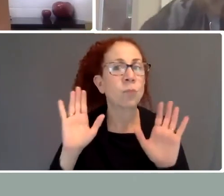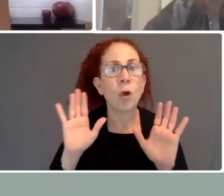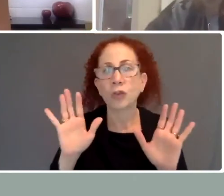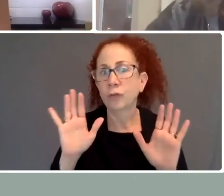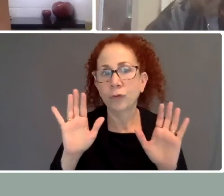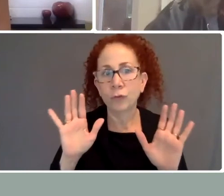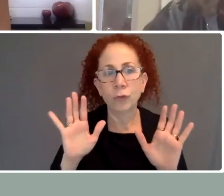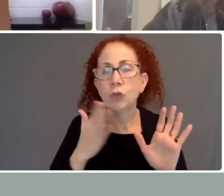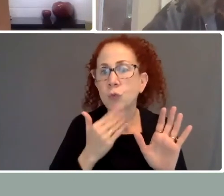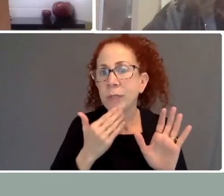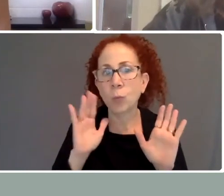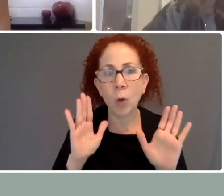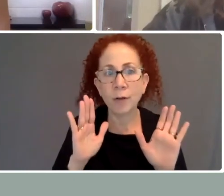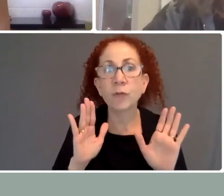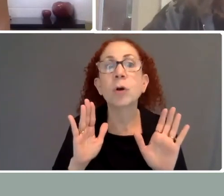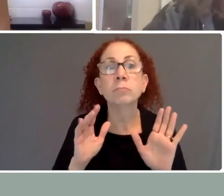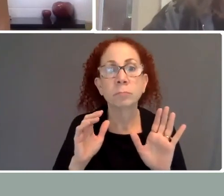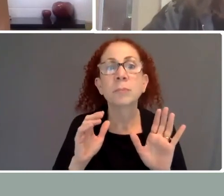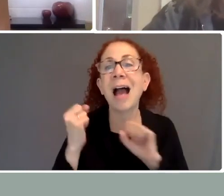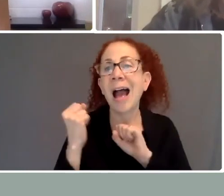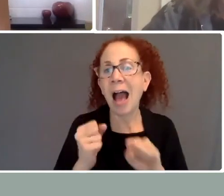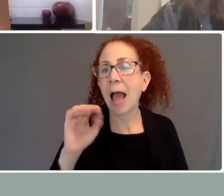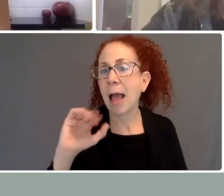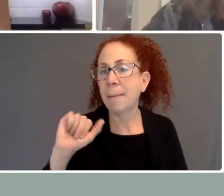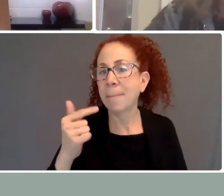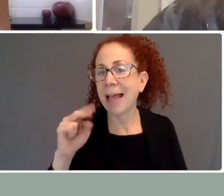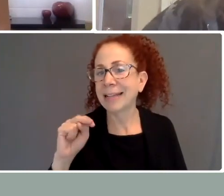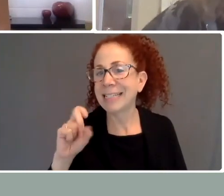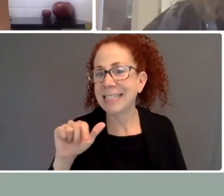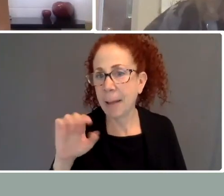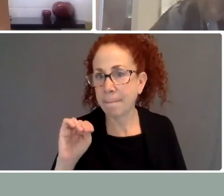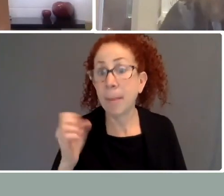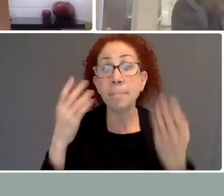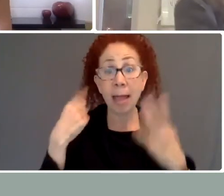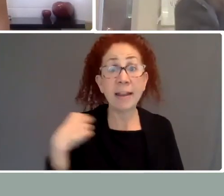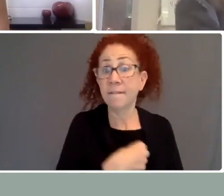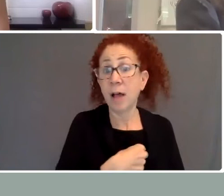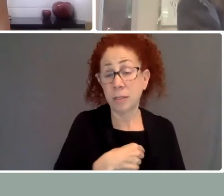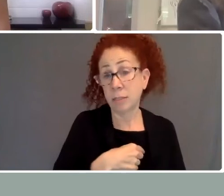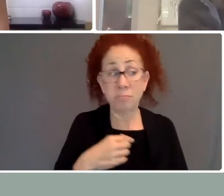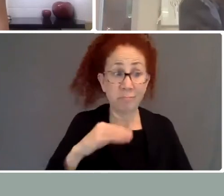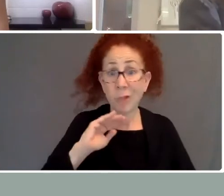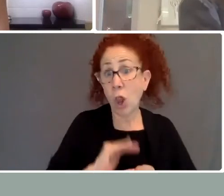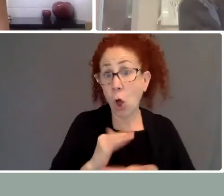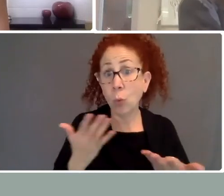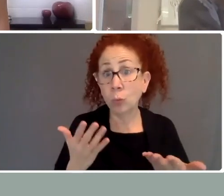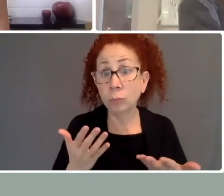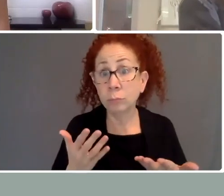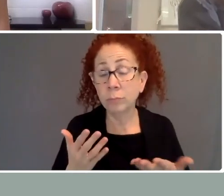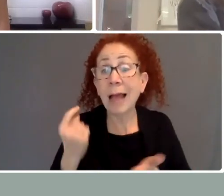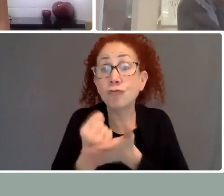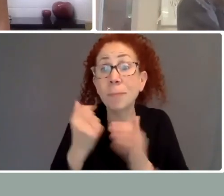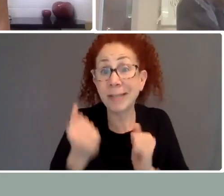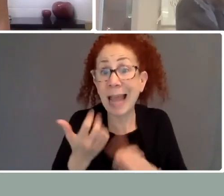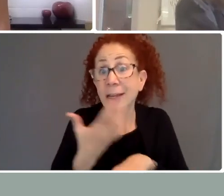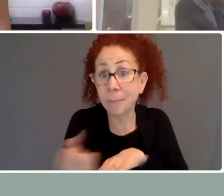wonderful sweetener. It's very high in magnesium, which many of us are low in, and actually treatment can deplete your